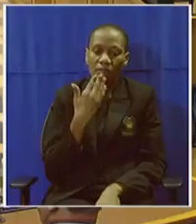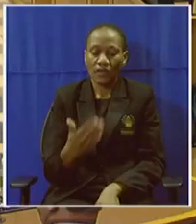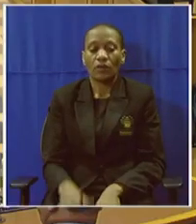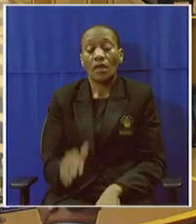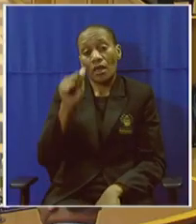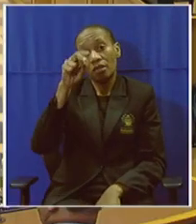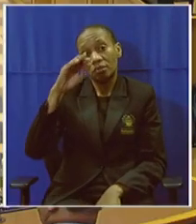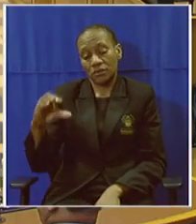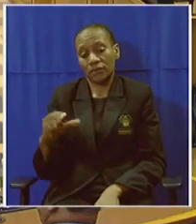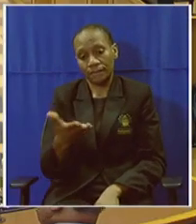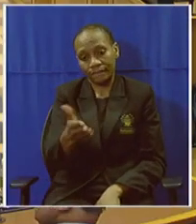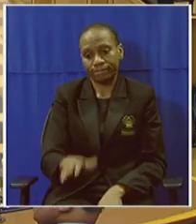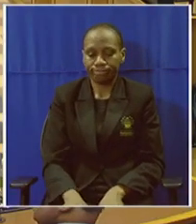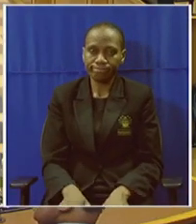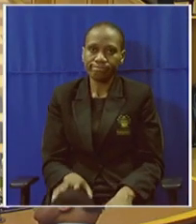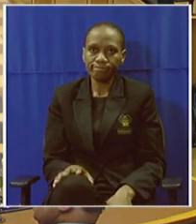ANC.